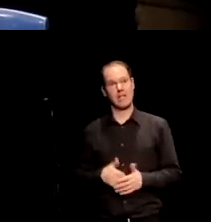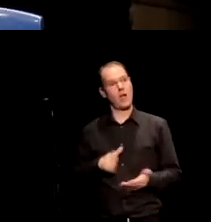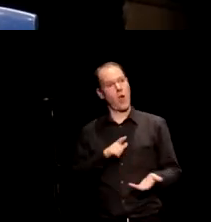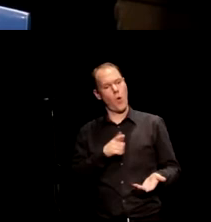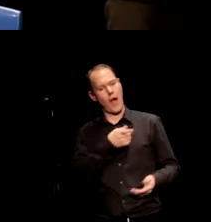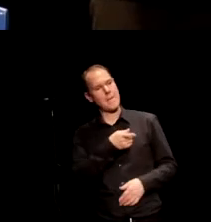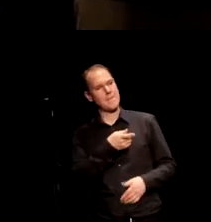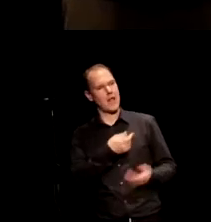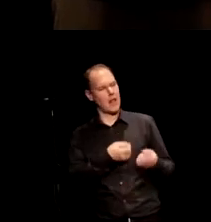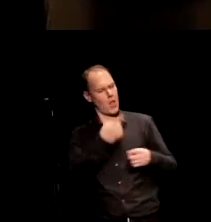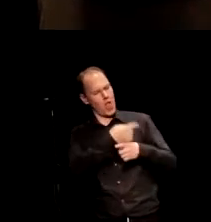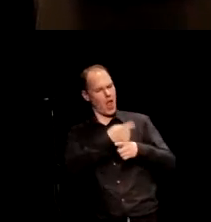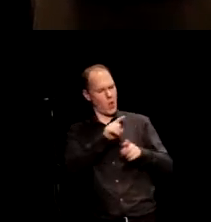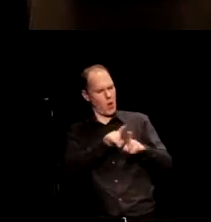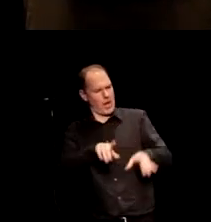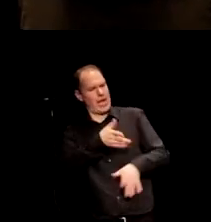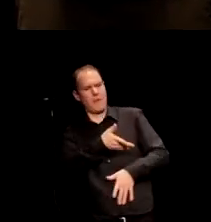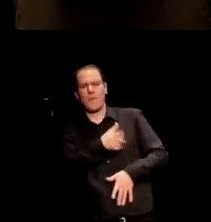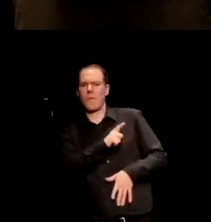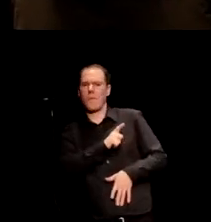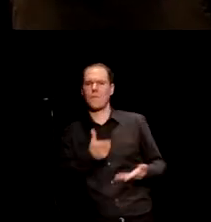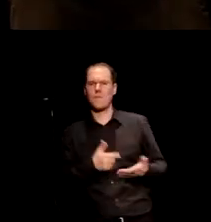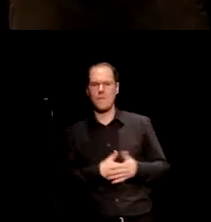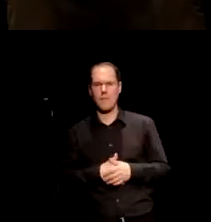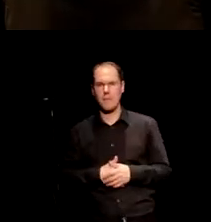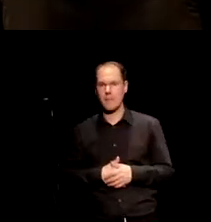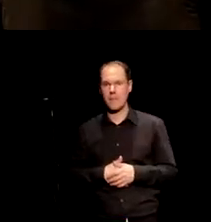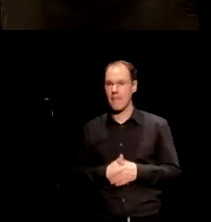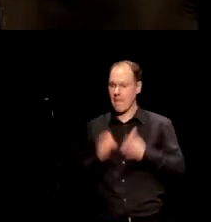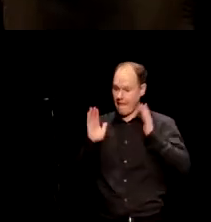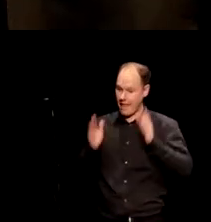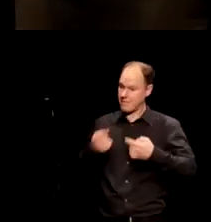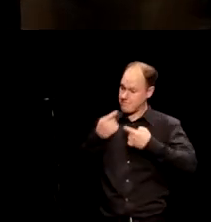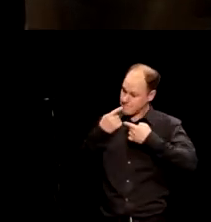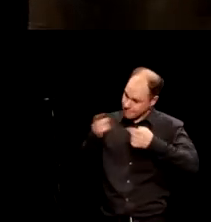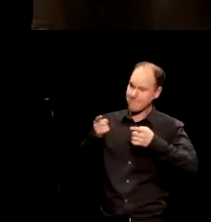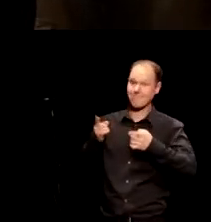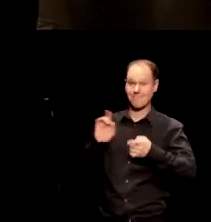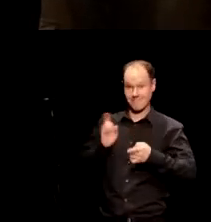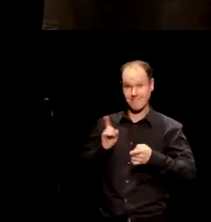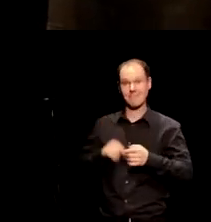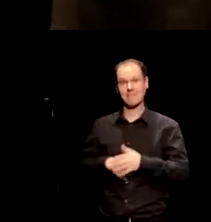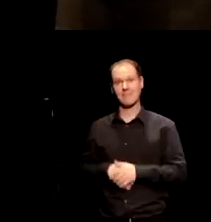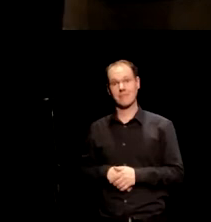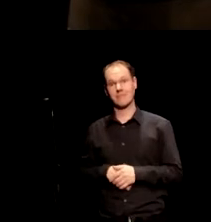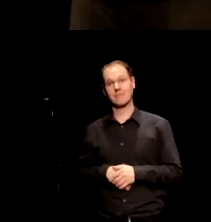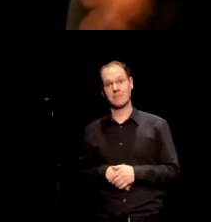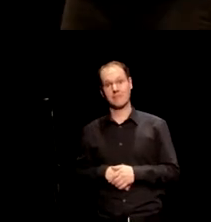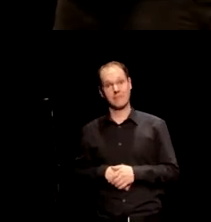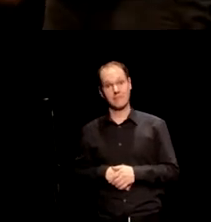Why do you say things like that? I have got to speak like that.